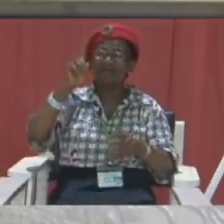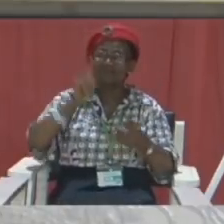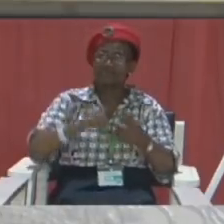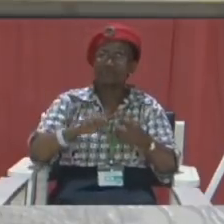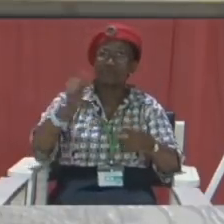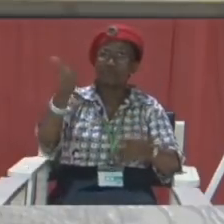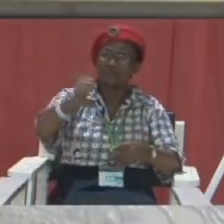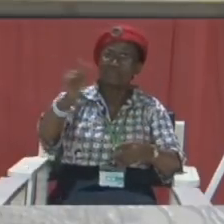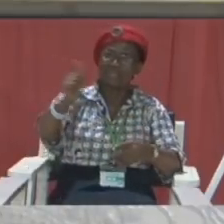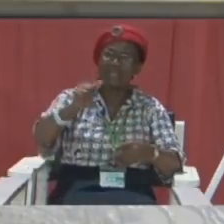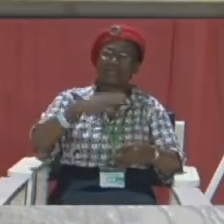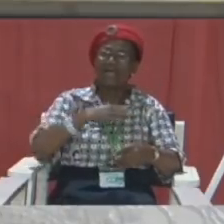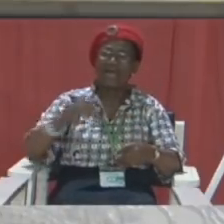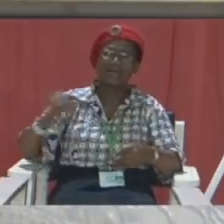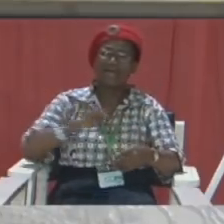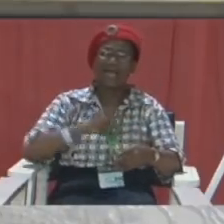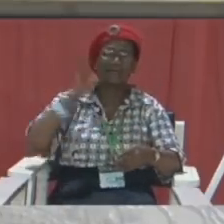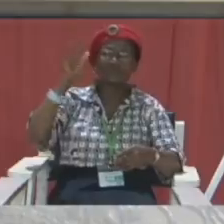slow.